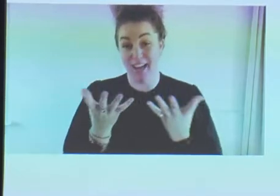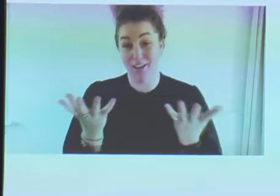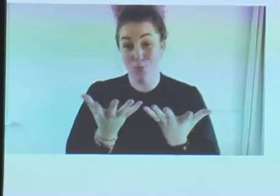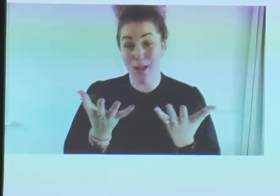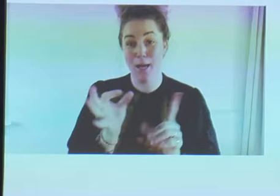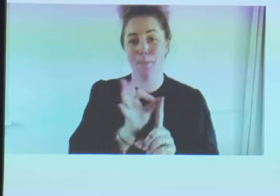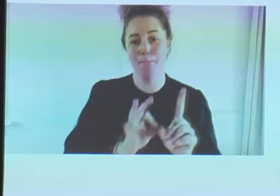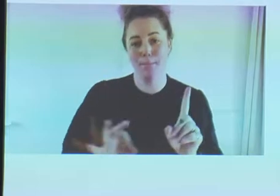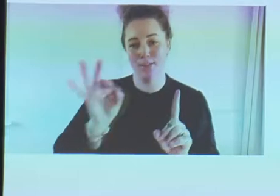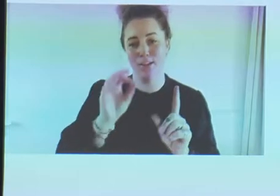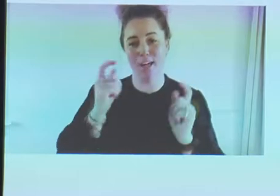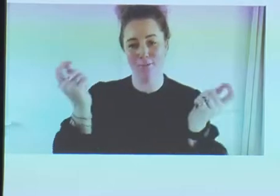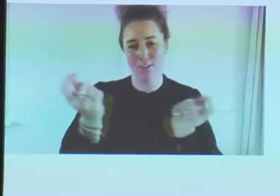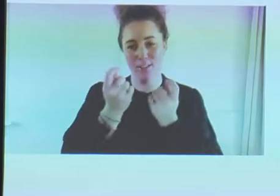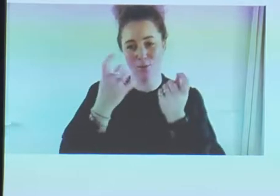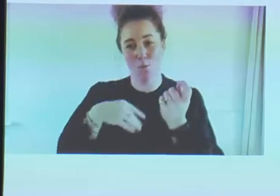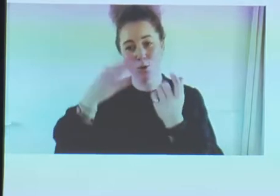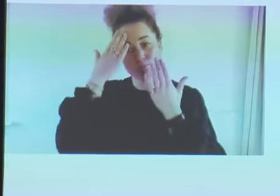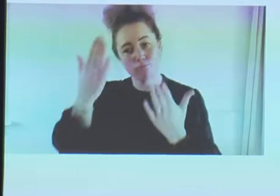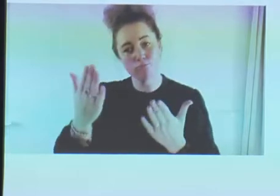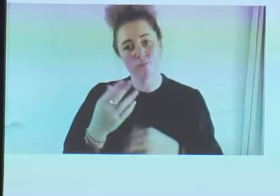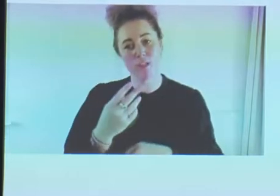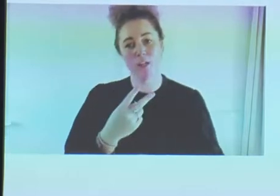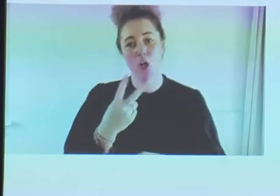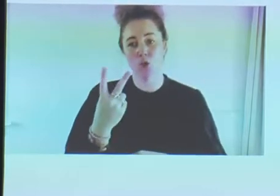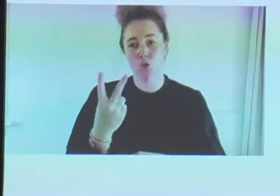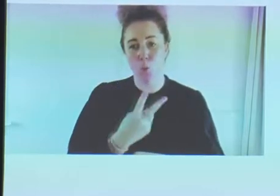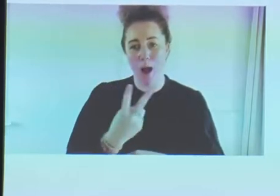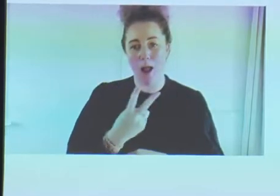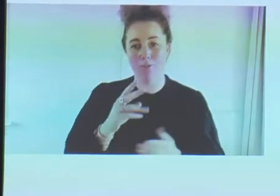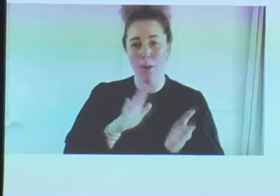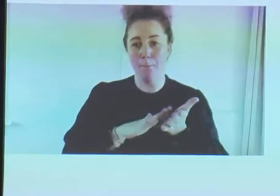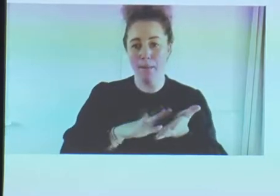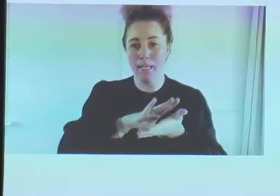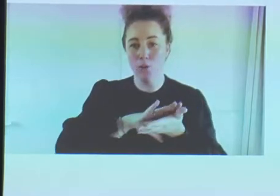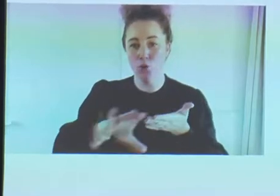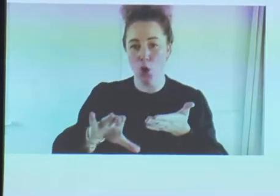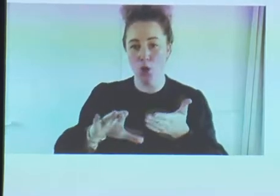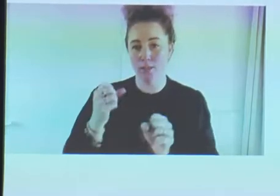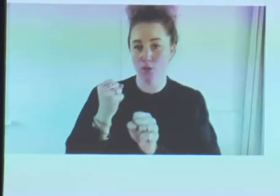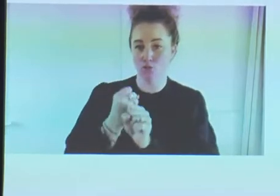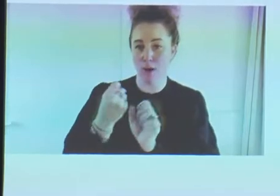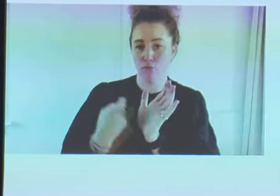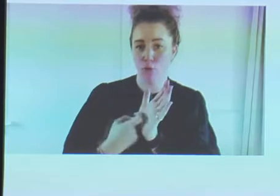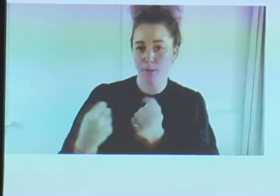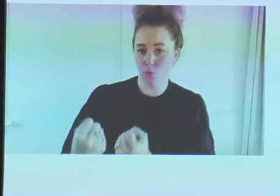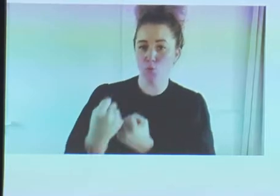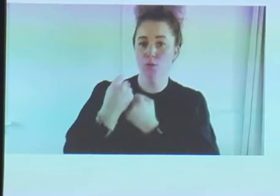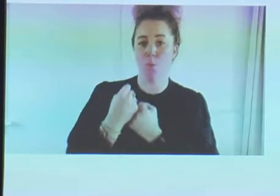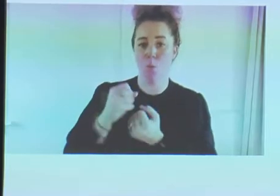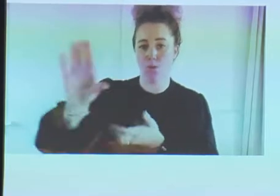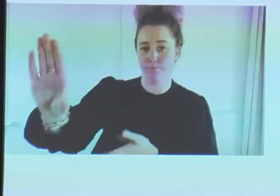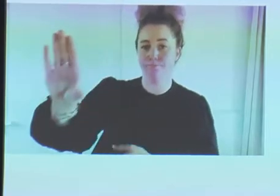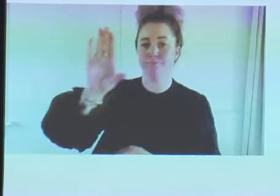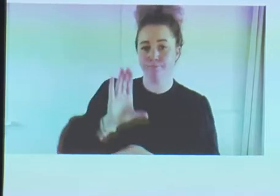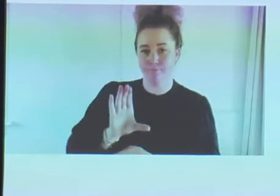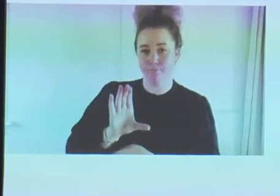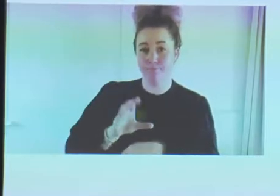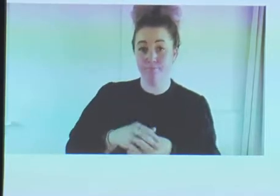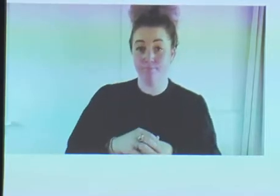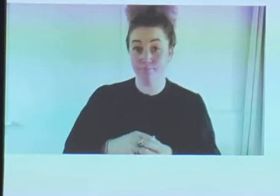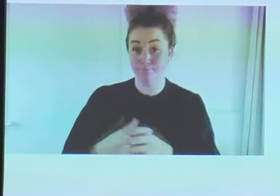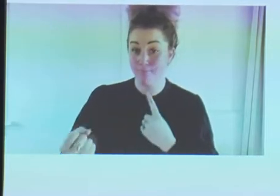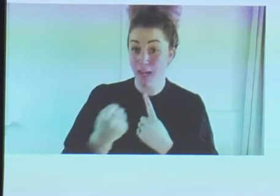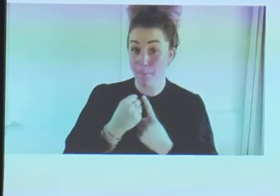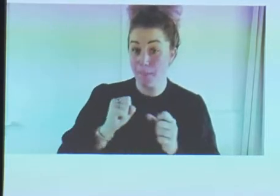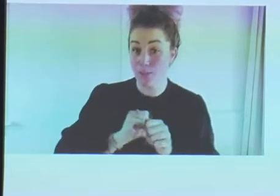festivals I want to acknowledge the 12 million dollars my mate Grant Robertson signed off for supporting our festivals given the impacts